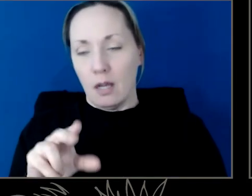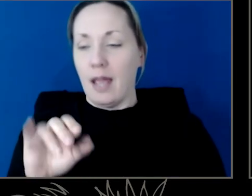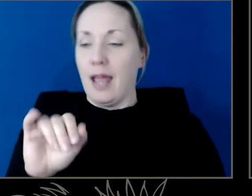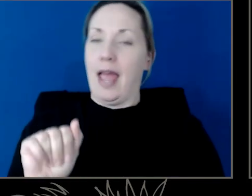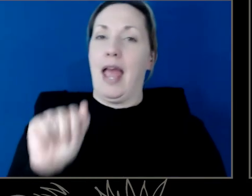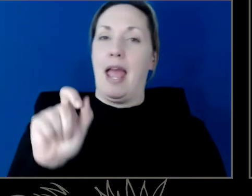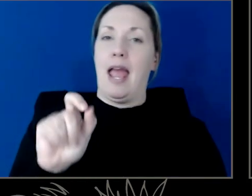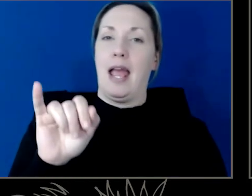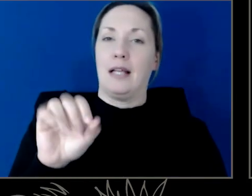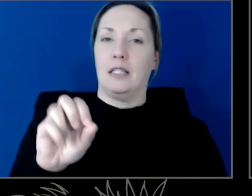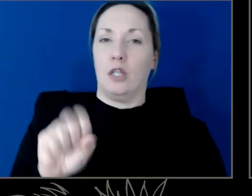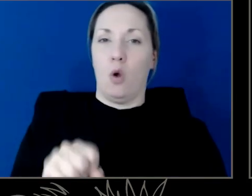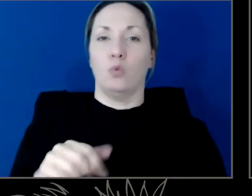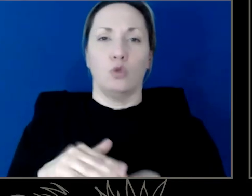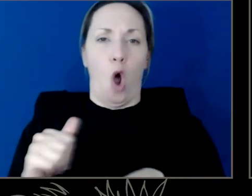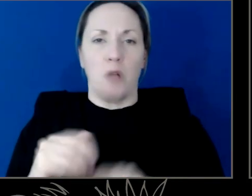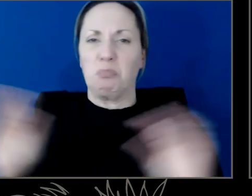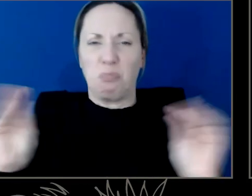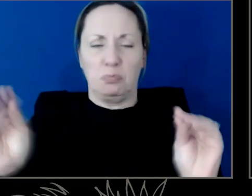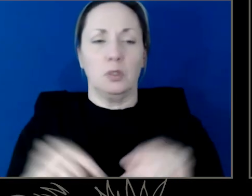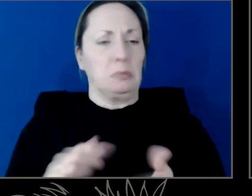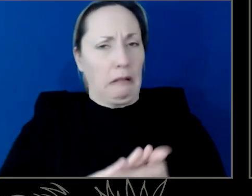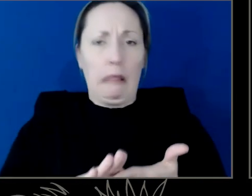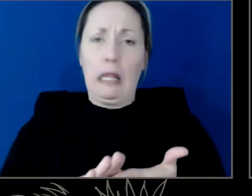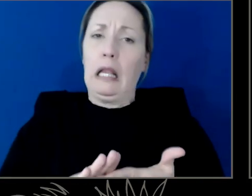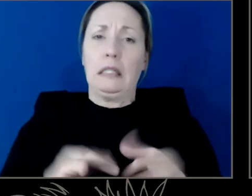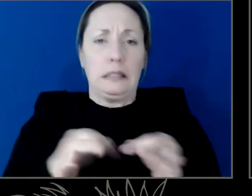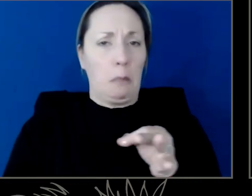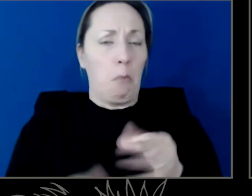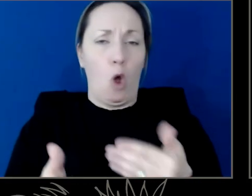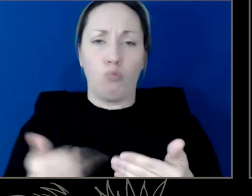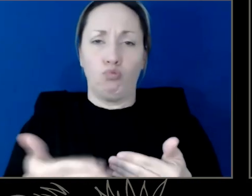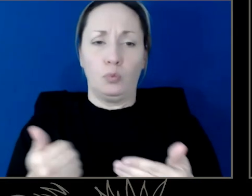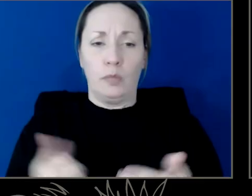have it. So it's pretty clean, pretty simple,